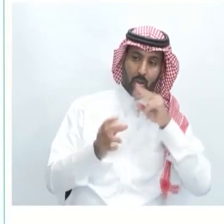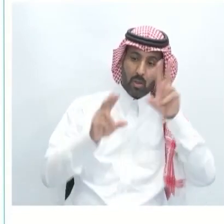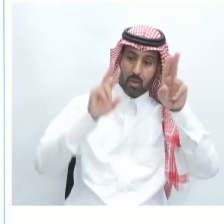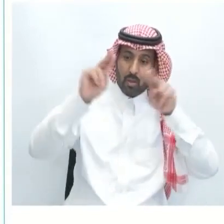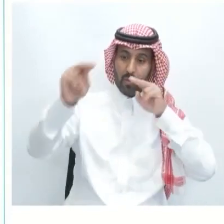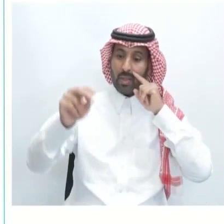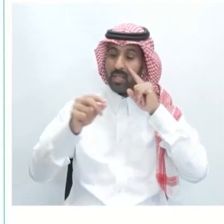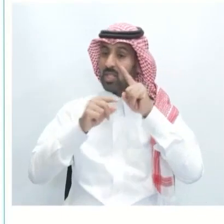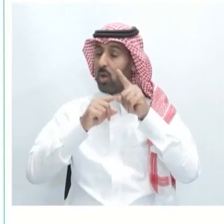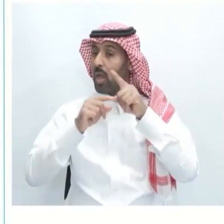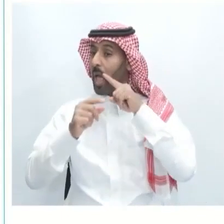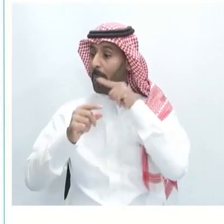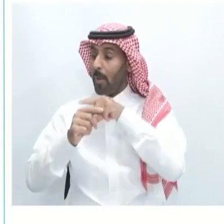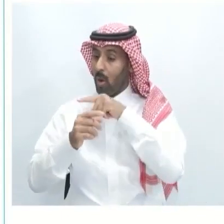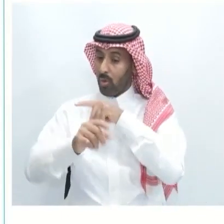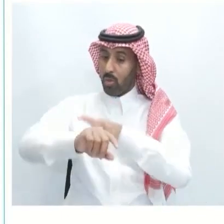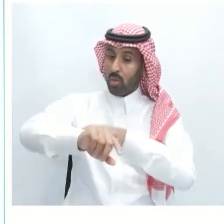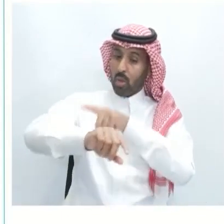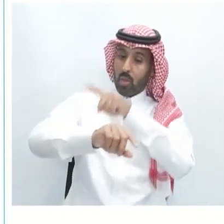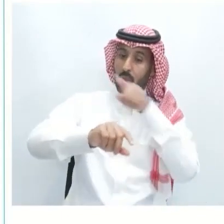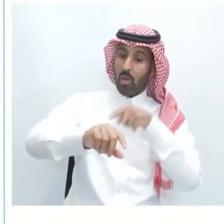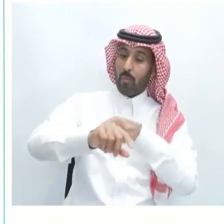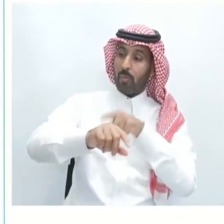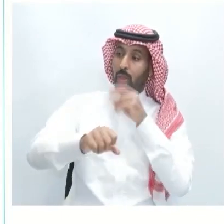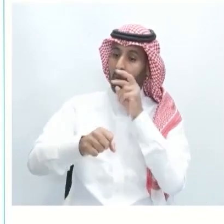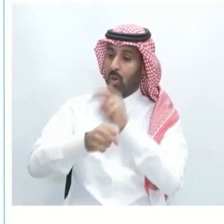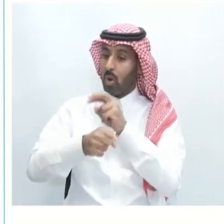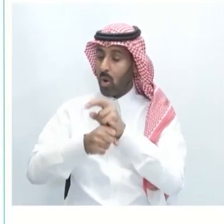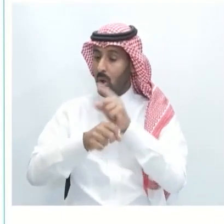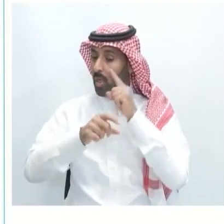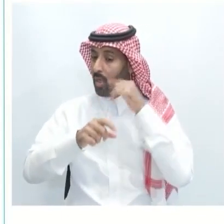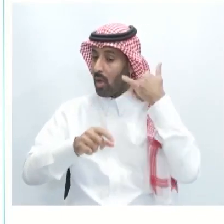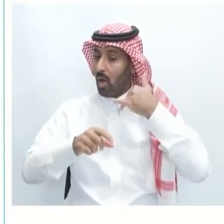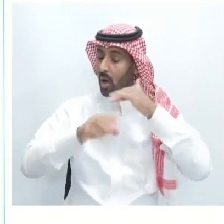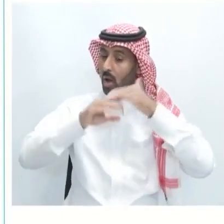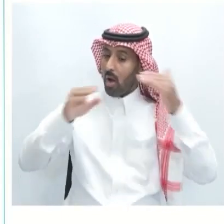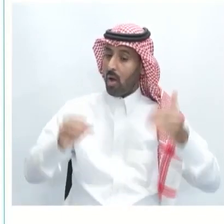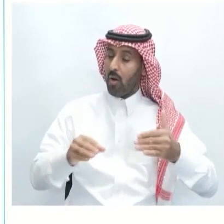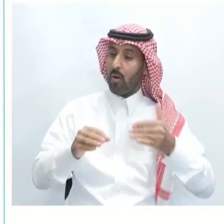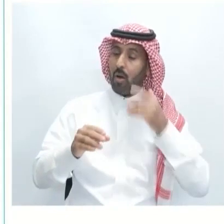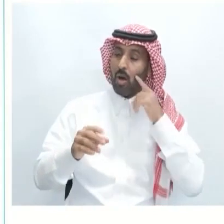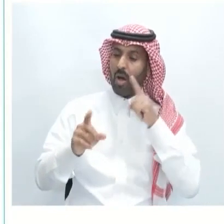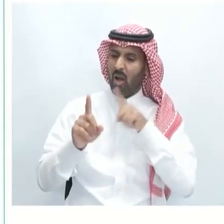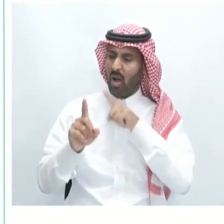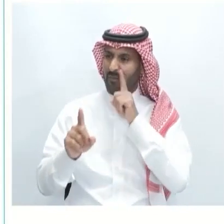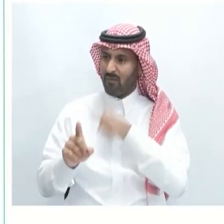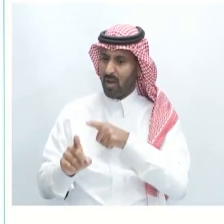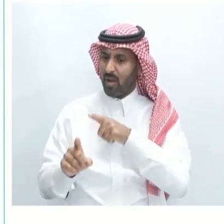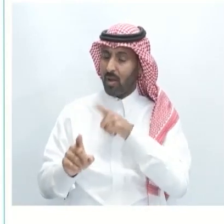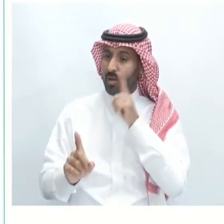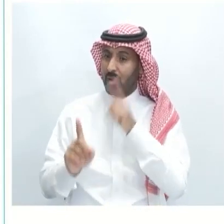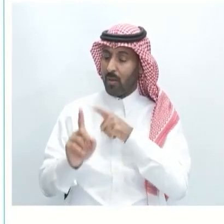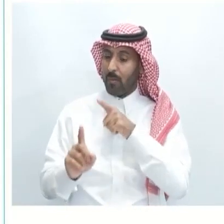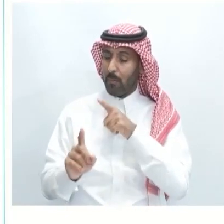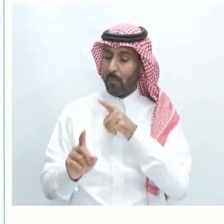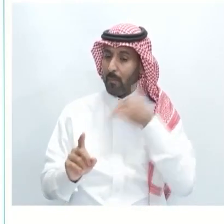clock. He called the office to complain. So focus here on cause and effect. The man believed